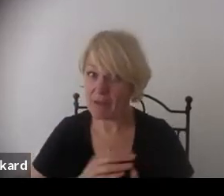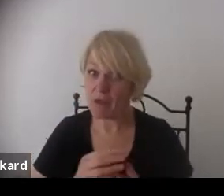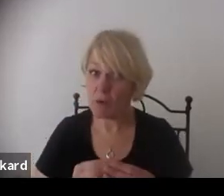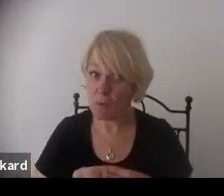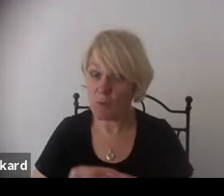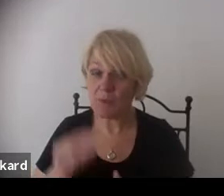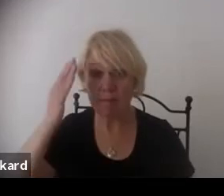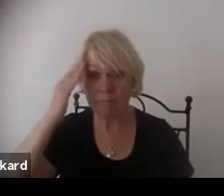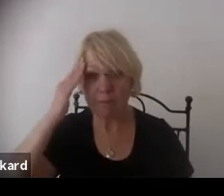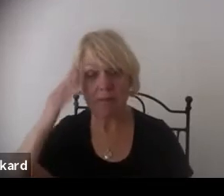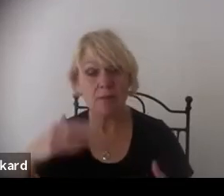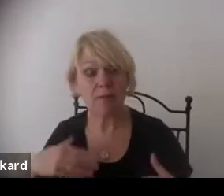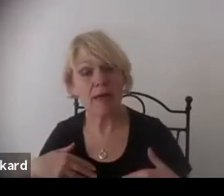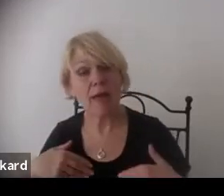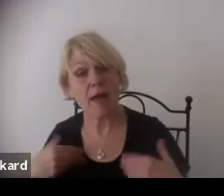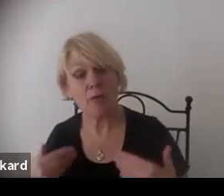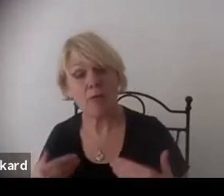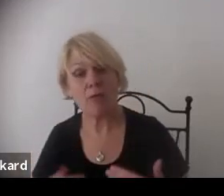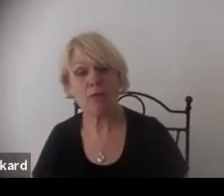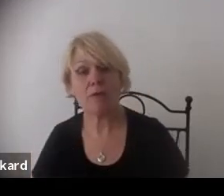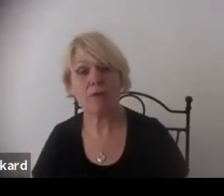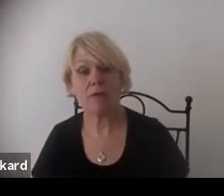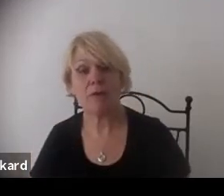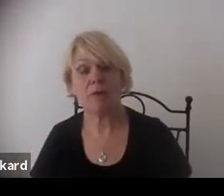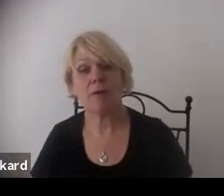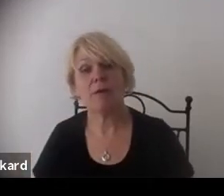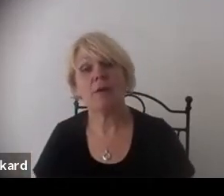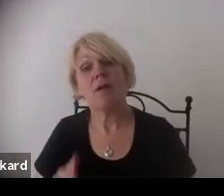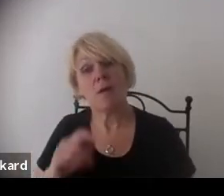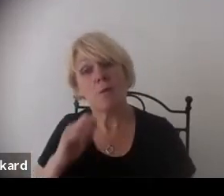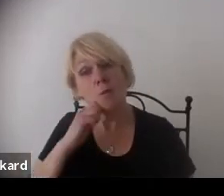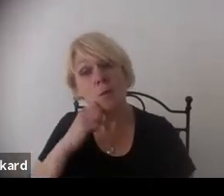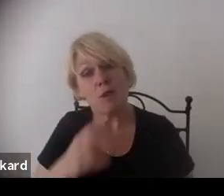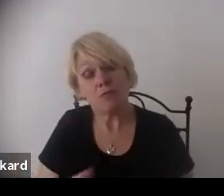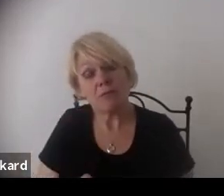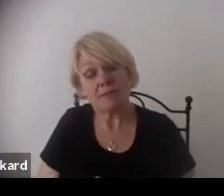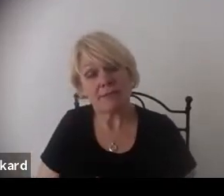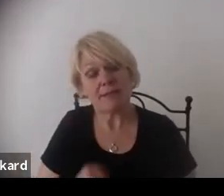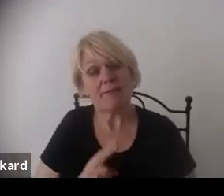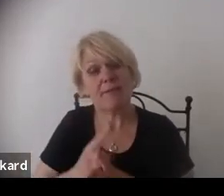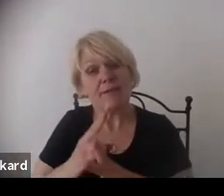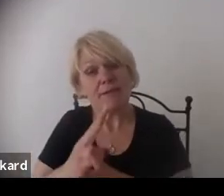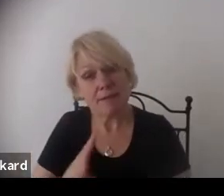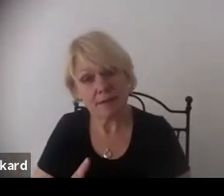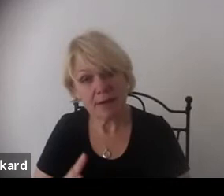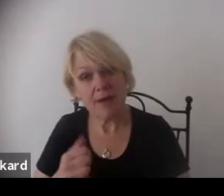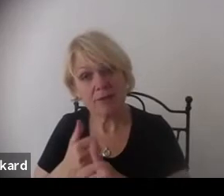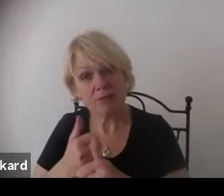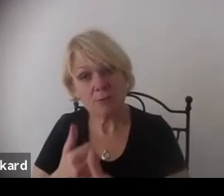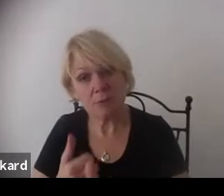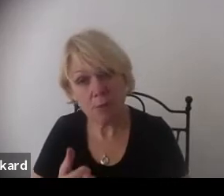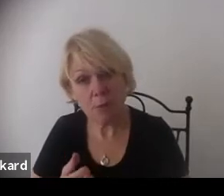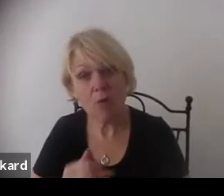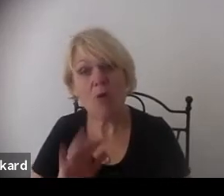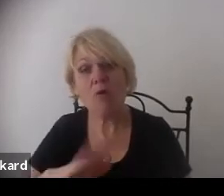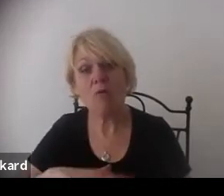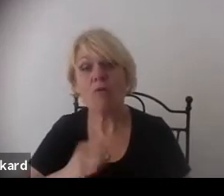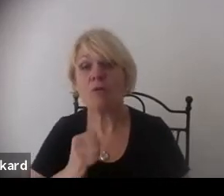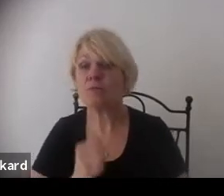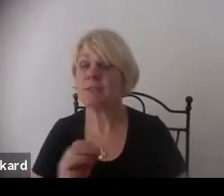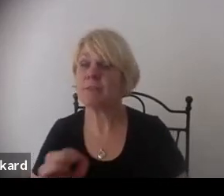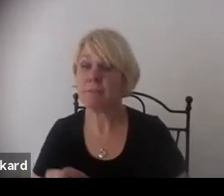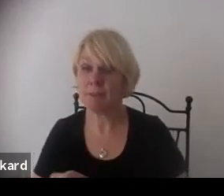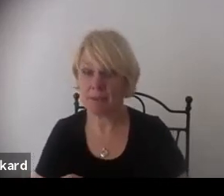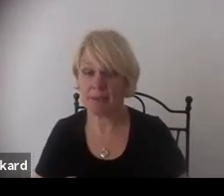to receive care and support from their GP and from others. So our services are primarily